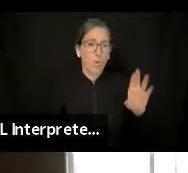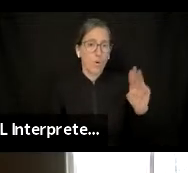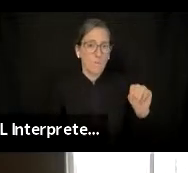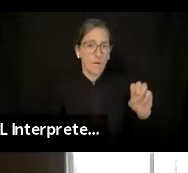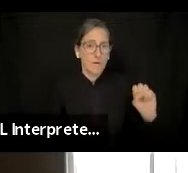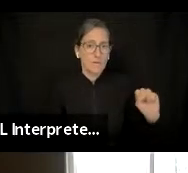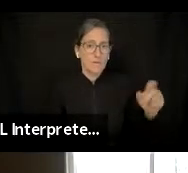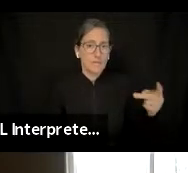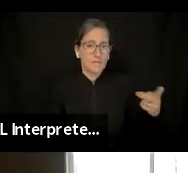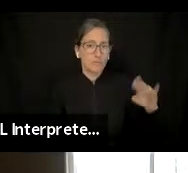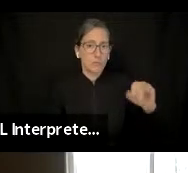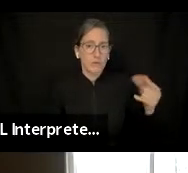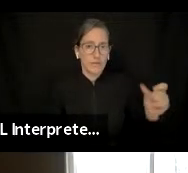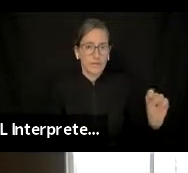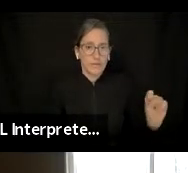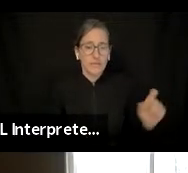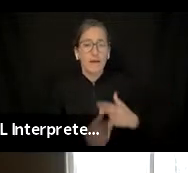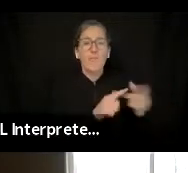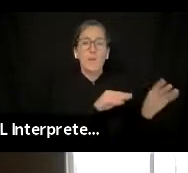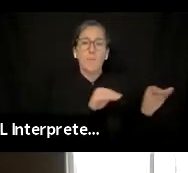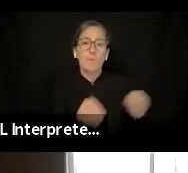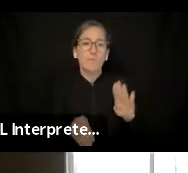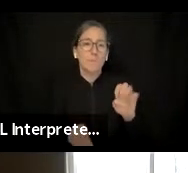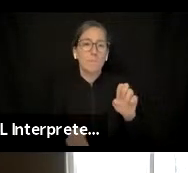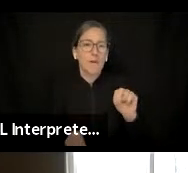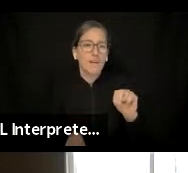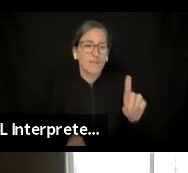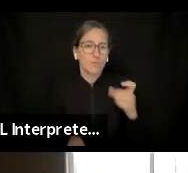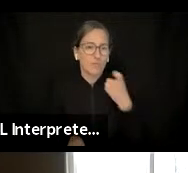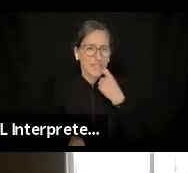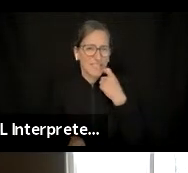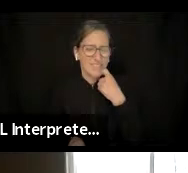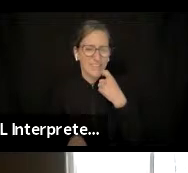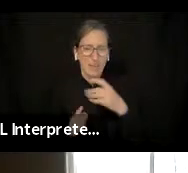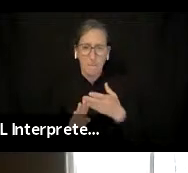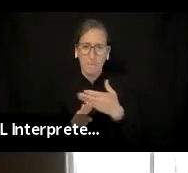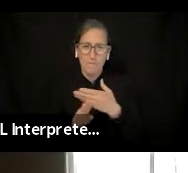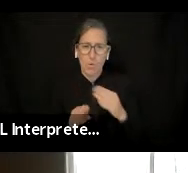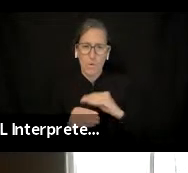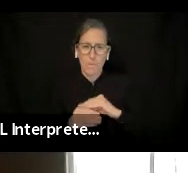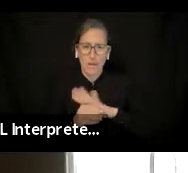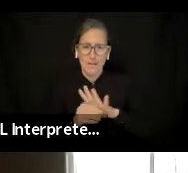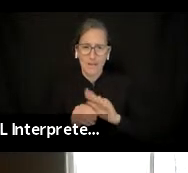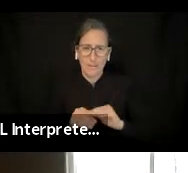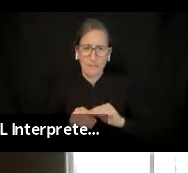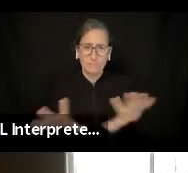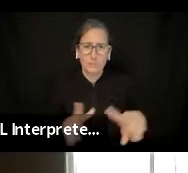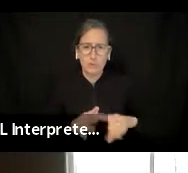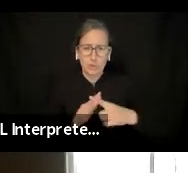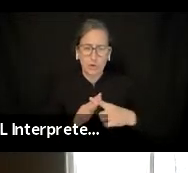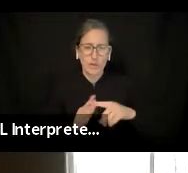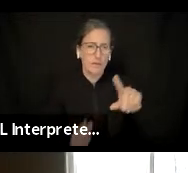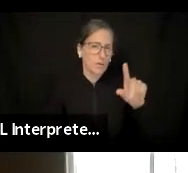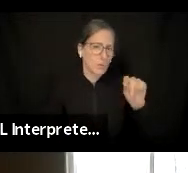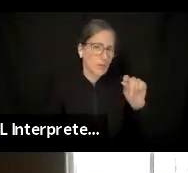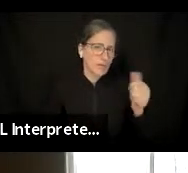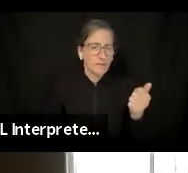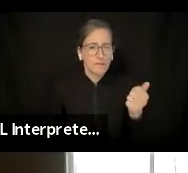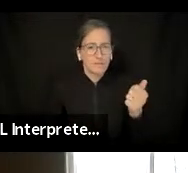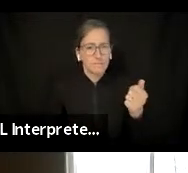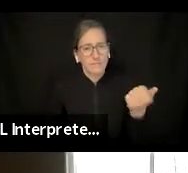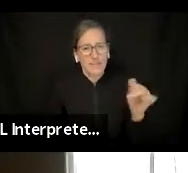in 2019, just before the pandemic started. Much of my work that I've done in nursing has been kind of all